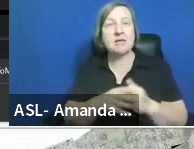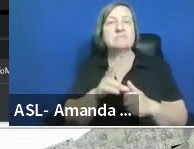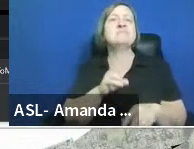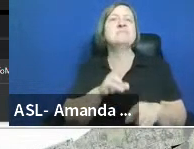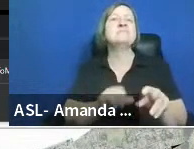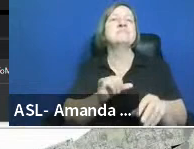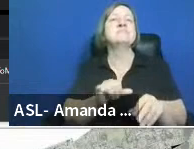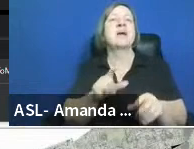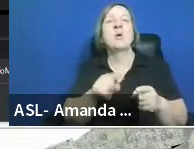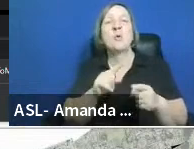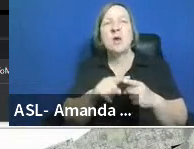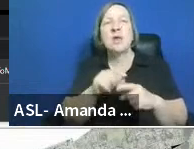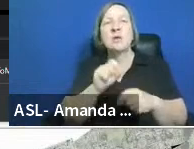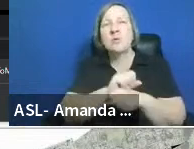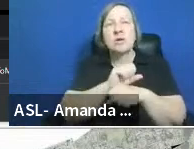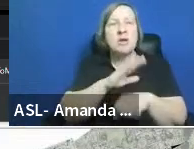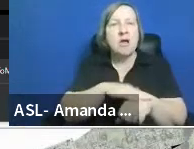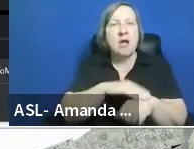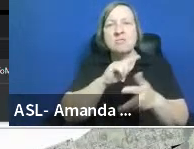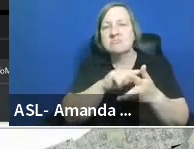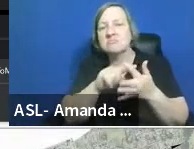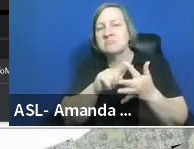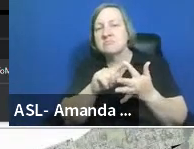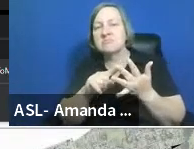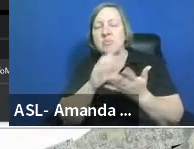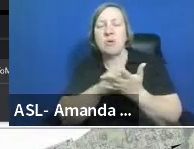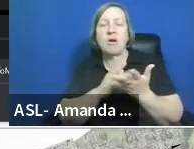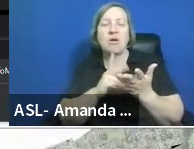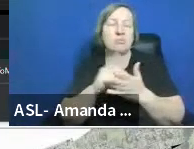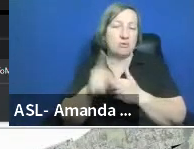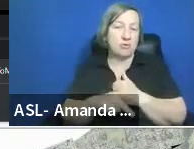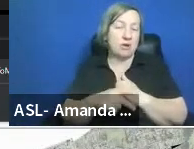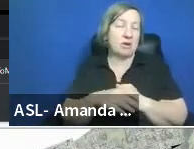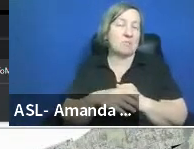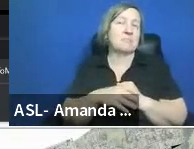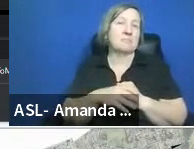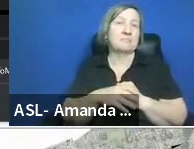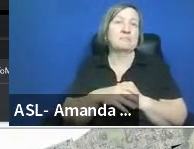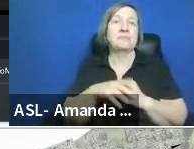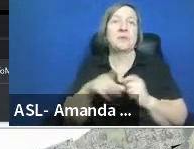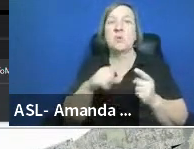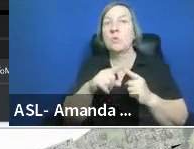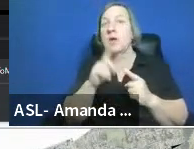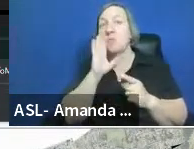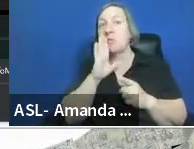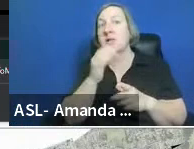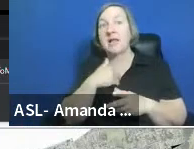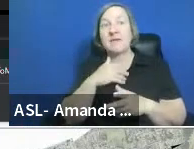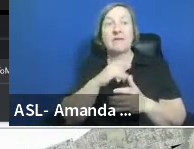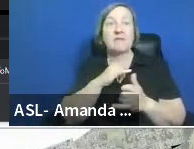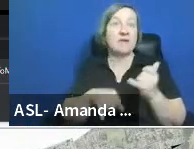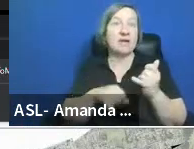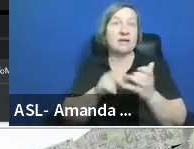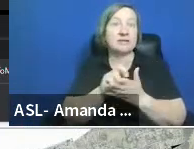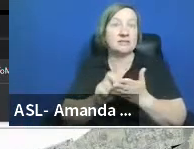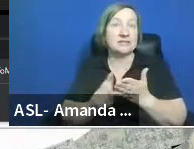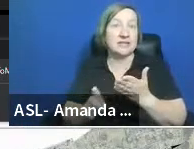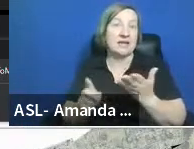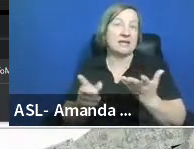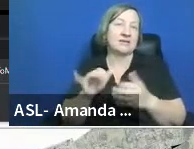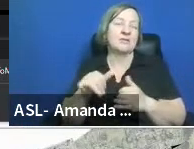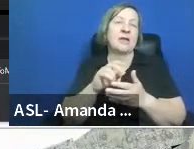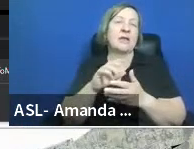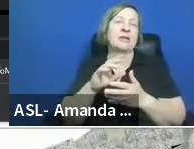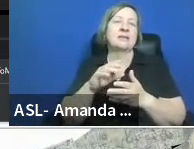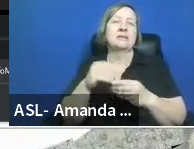on different elements of the program? A lot of folks ask, like the question here, when will we get to final design? So that delivery plan early next